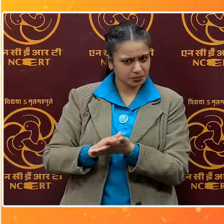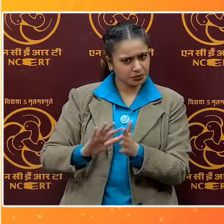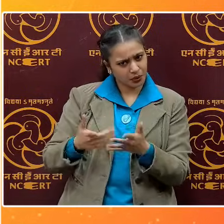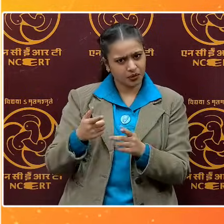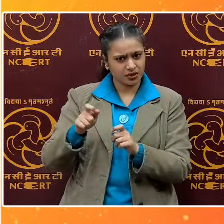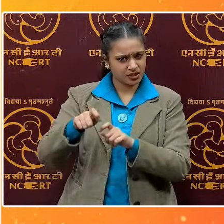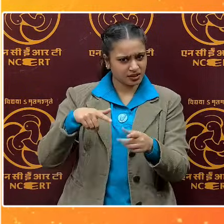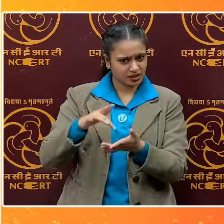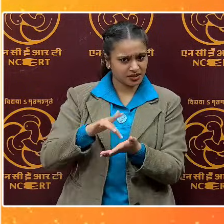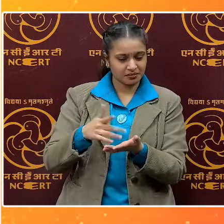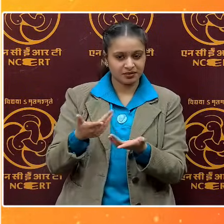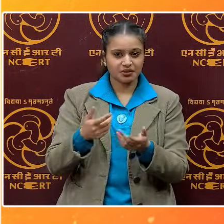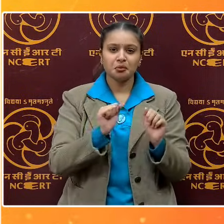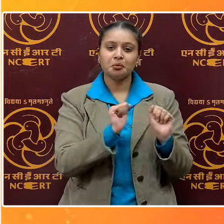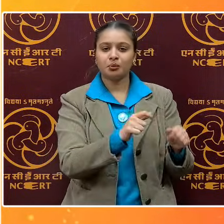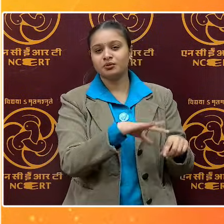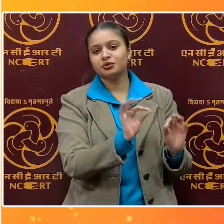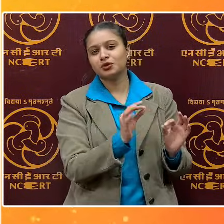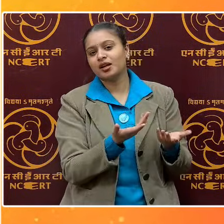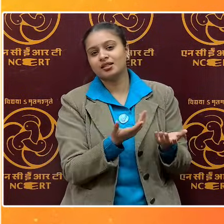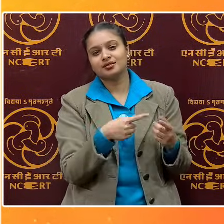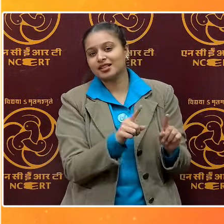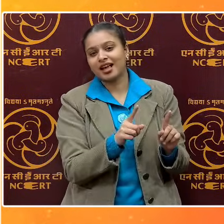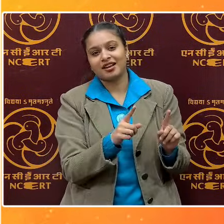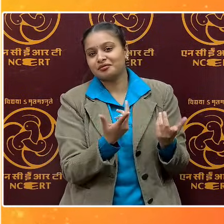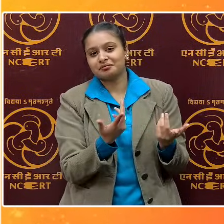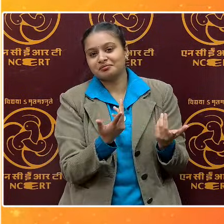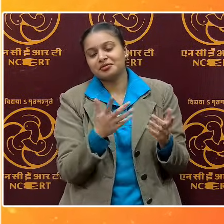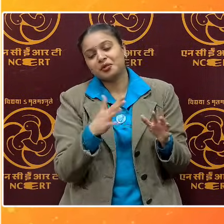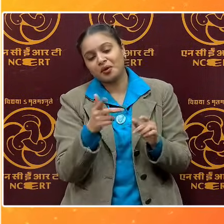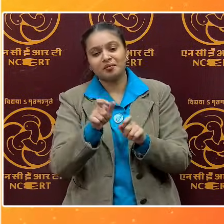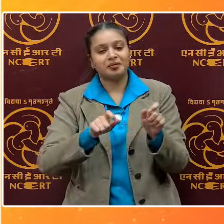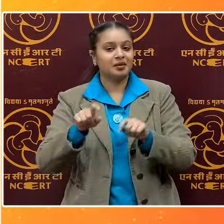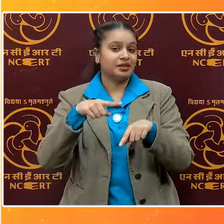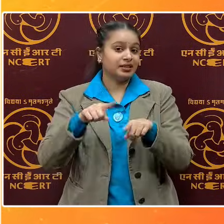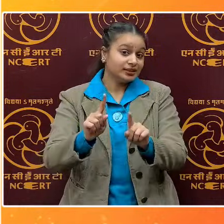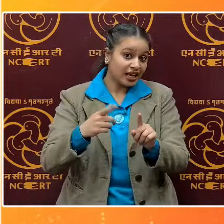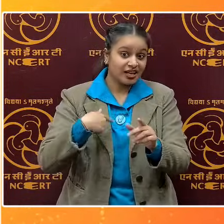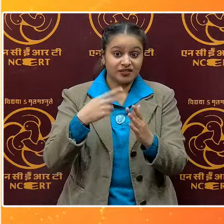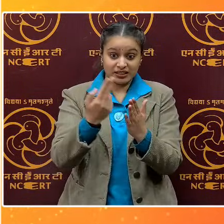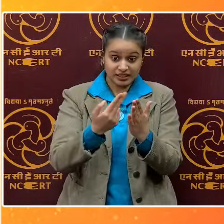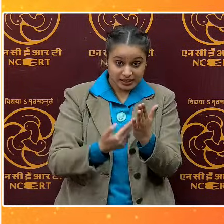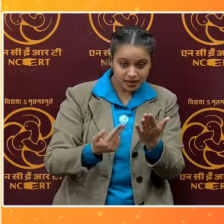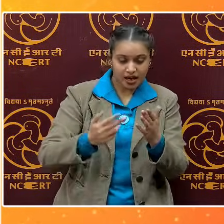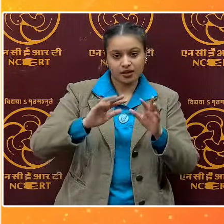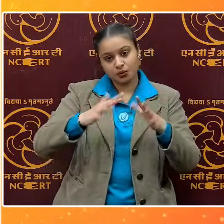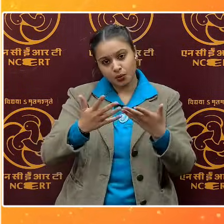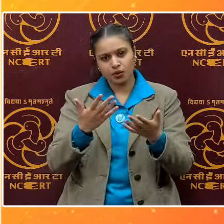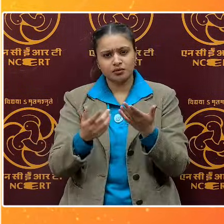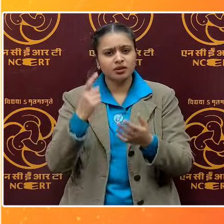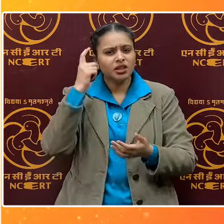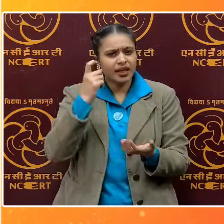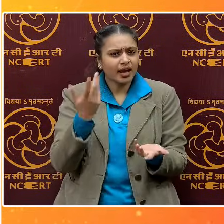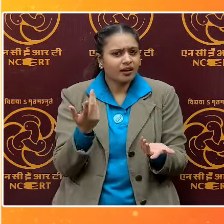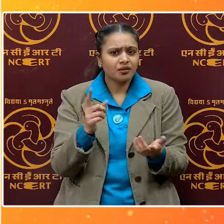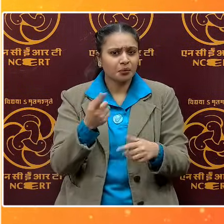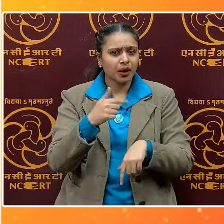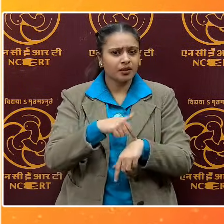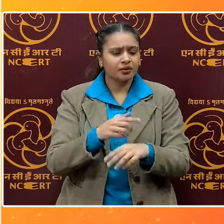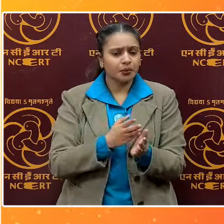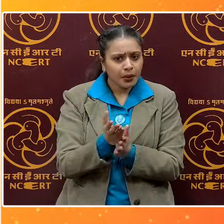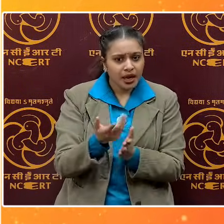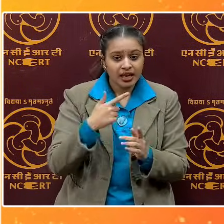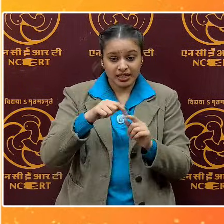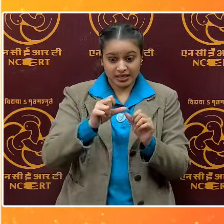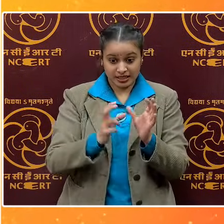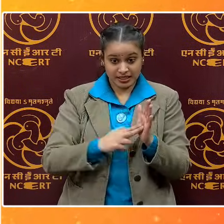areas? That's up to you. And my viewers, Well. they can also design, means they can at least think what